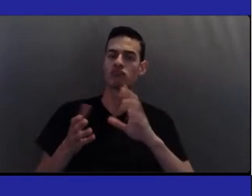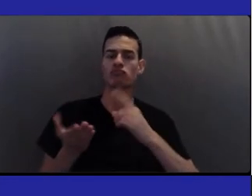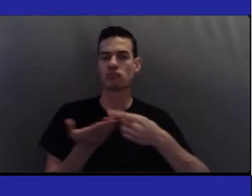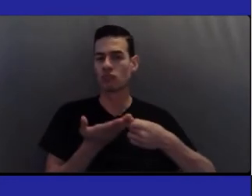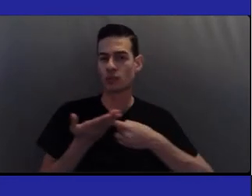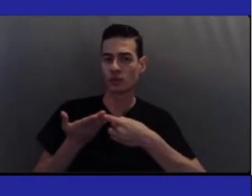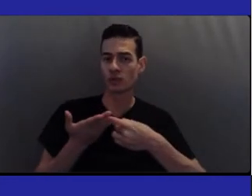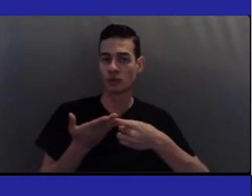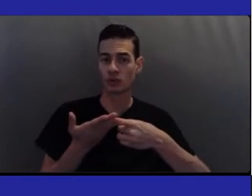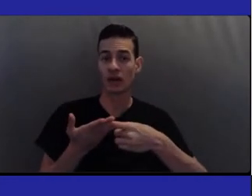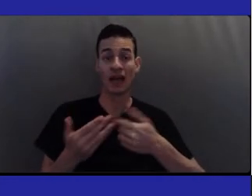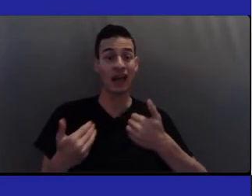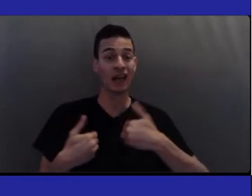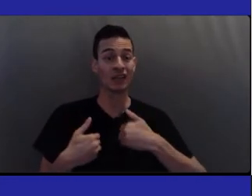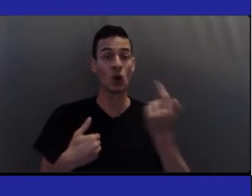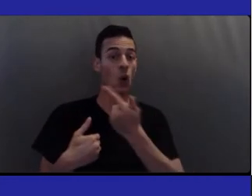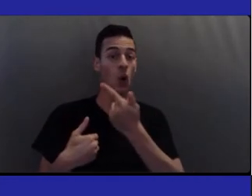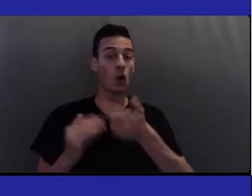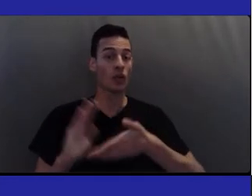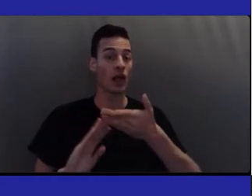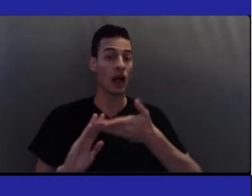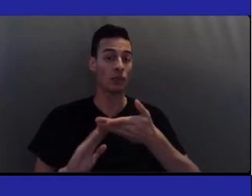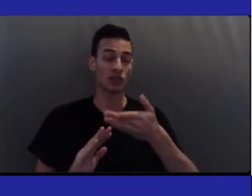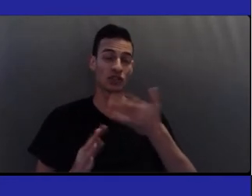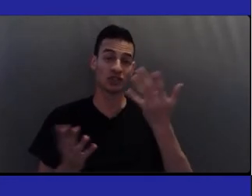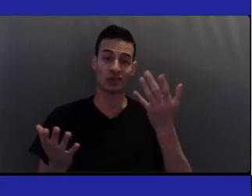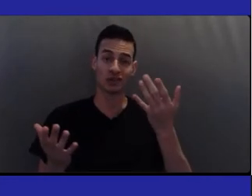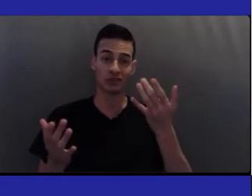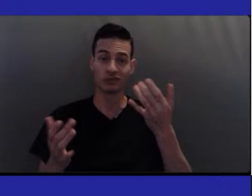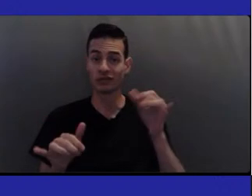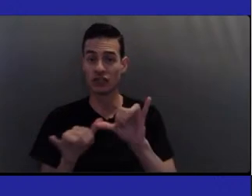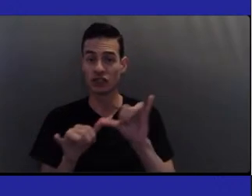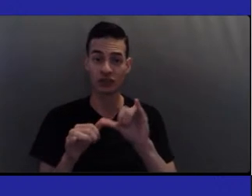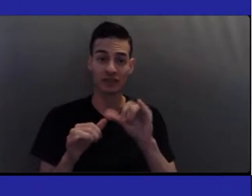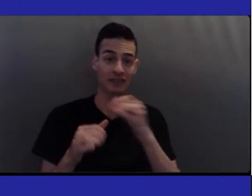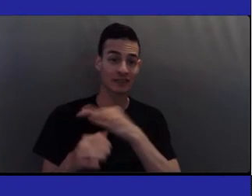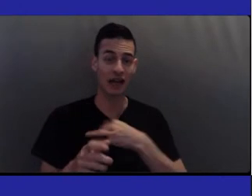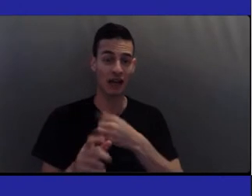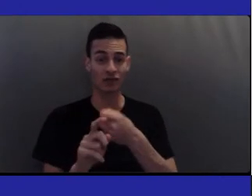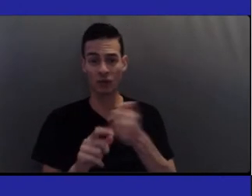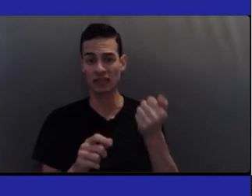each of the sites. Next slide, please.